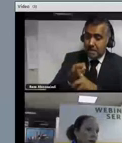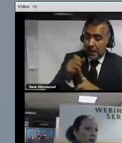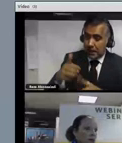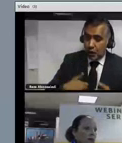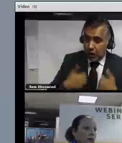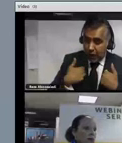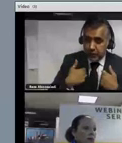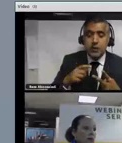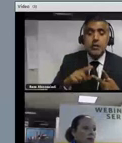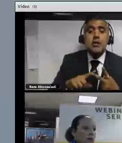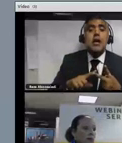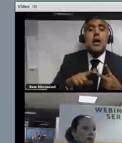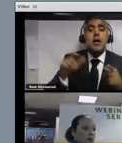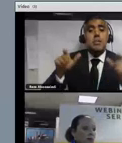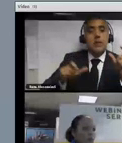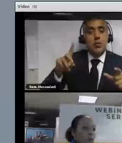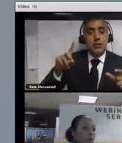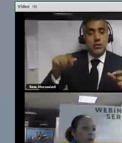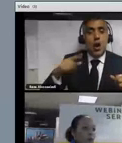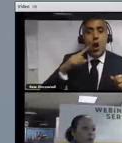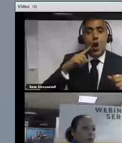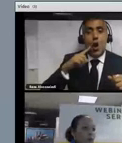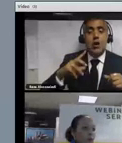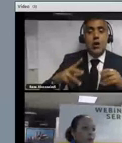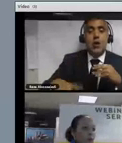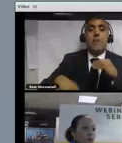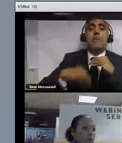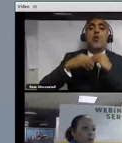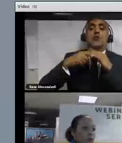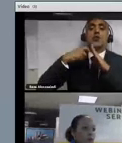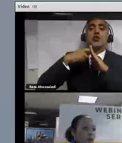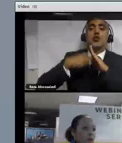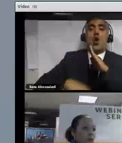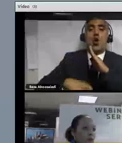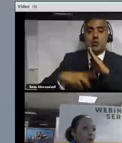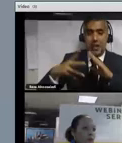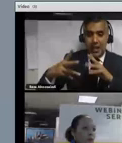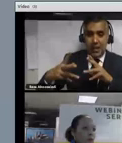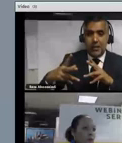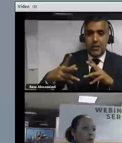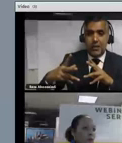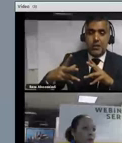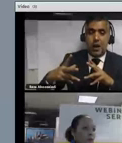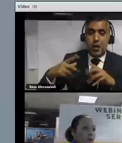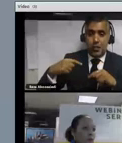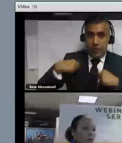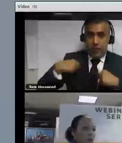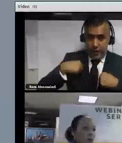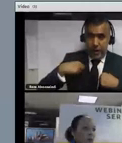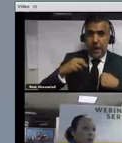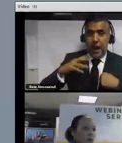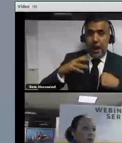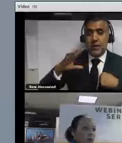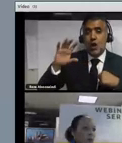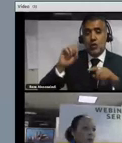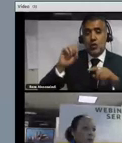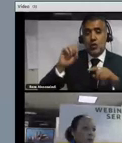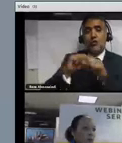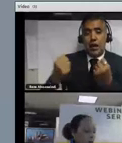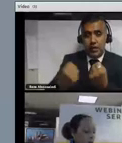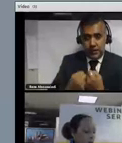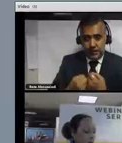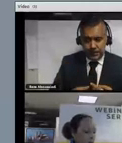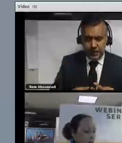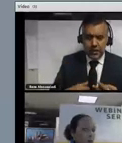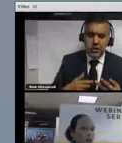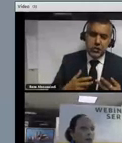that it really is imposing costs that exclusion is imposing costs on them and on the rest of society.